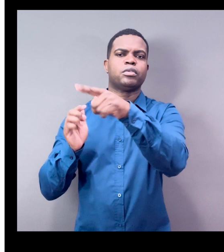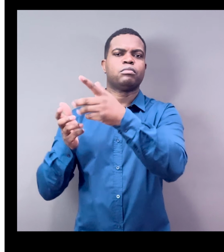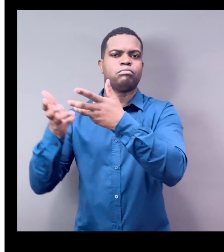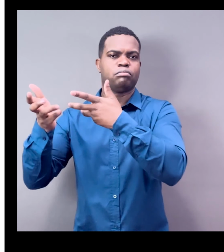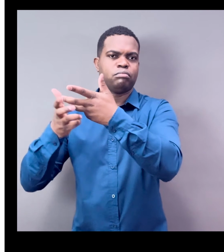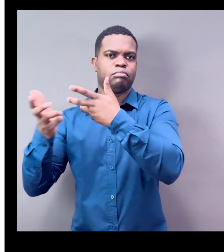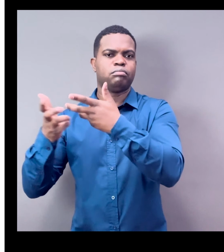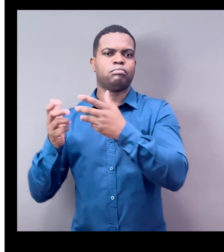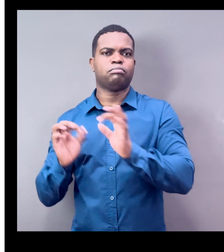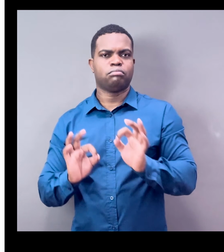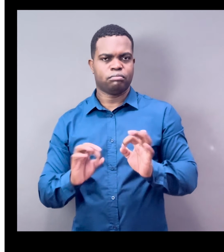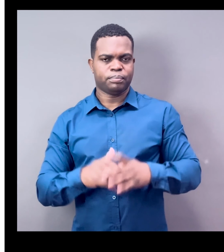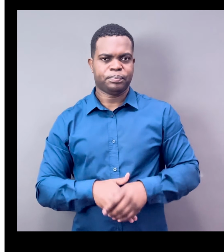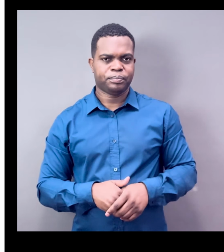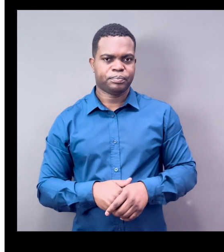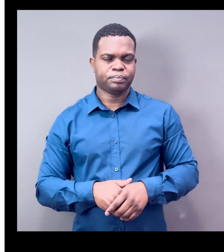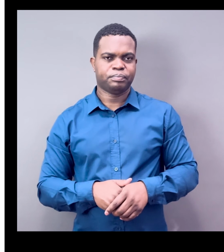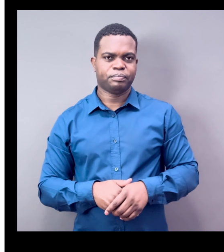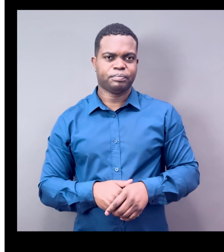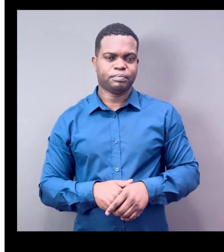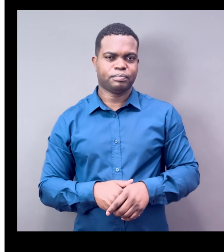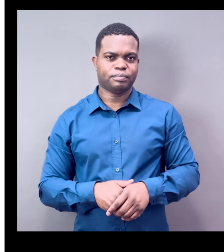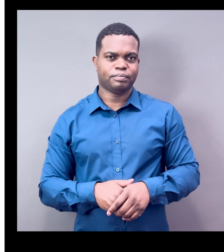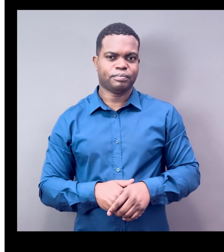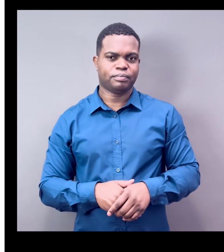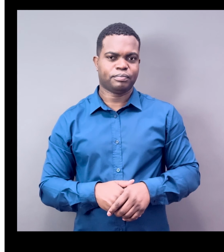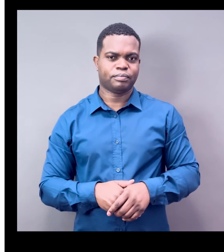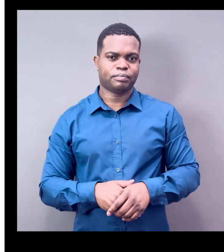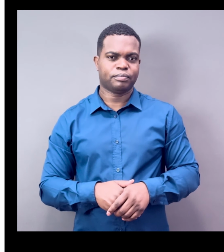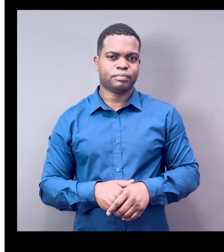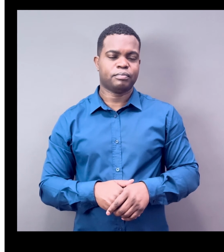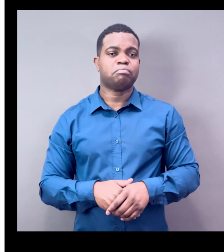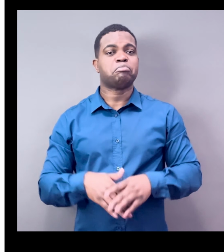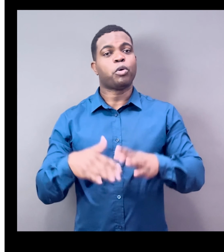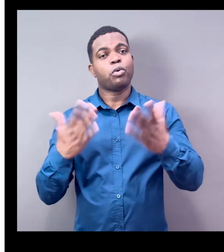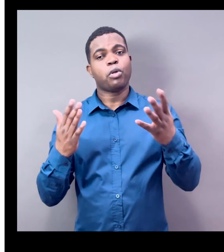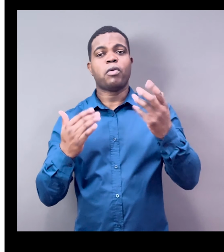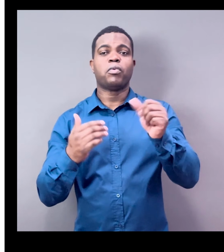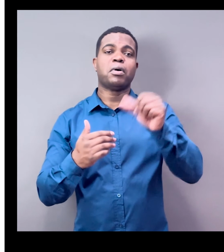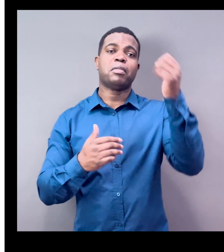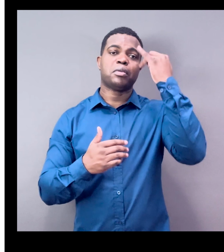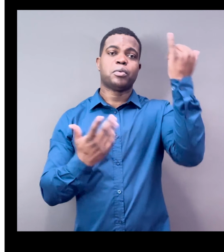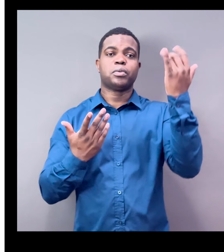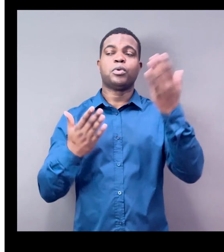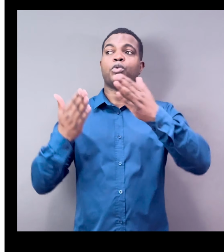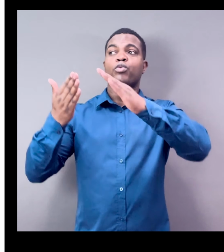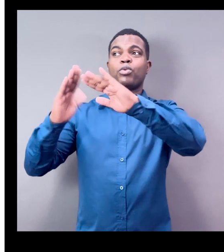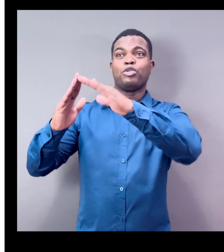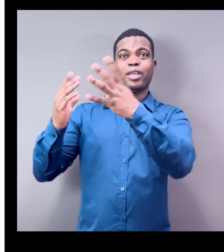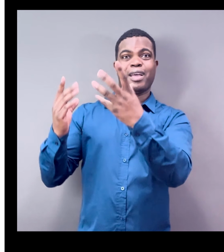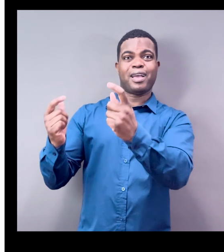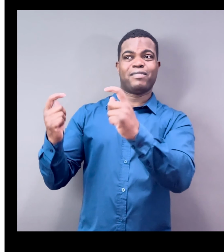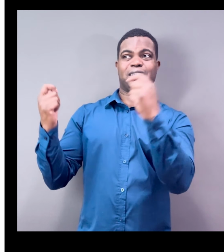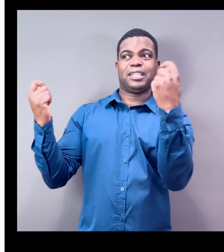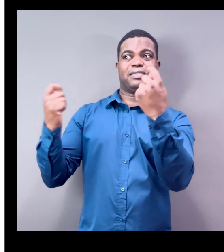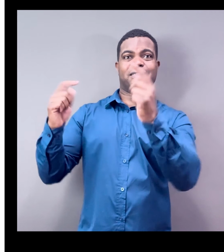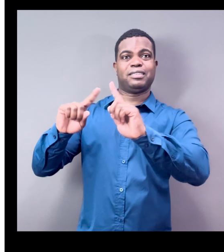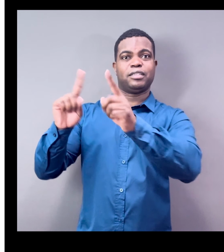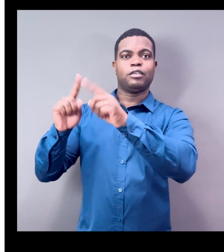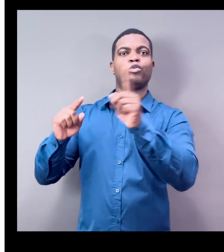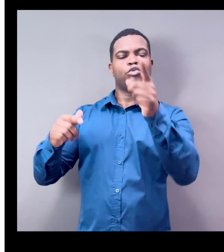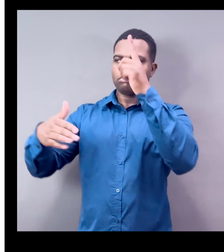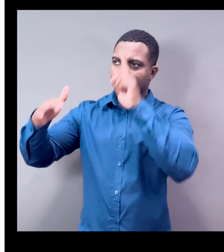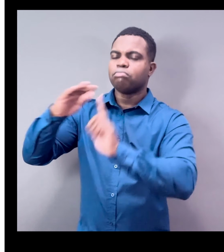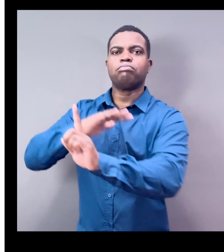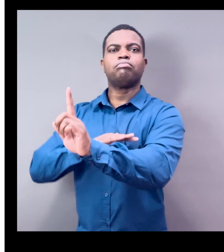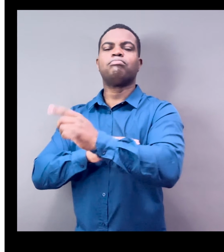You can also leverage on community engagement events. You can attend some of their events, and